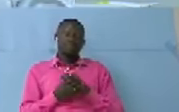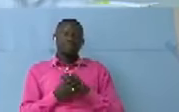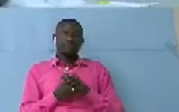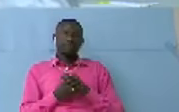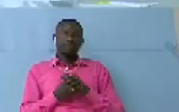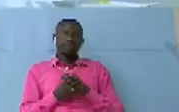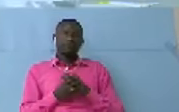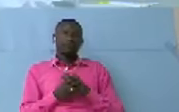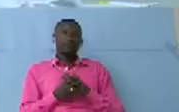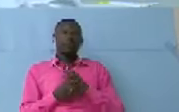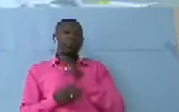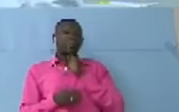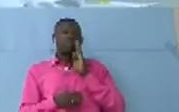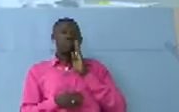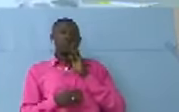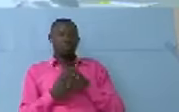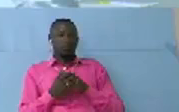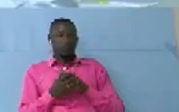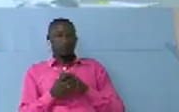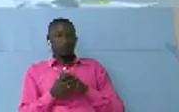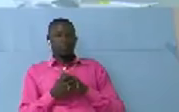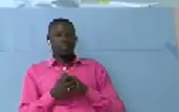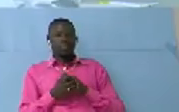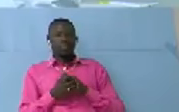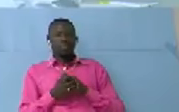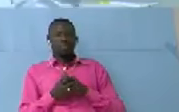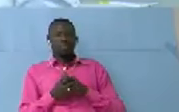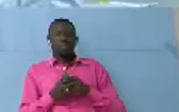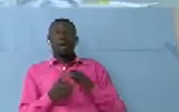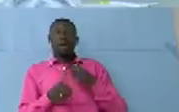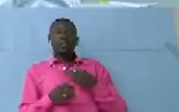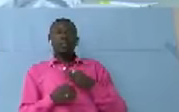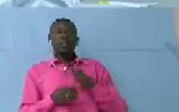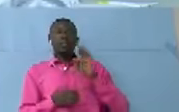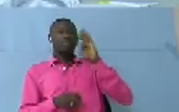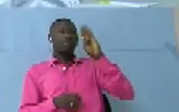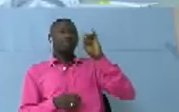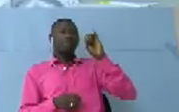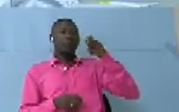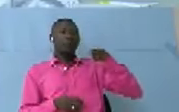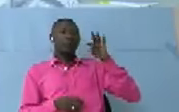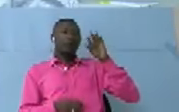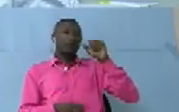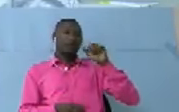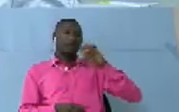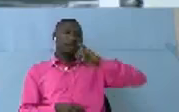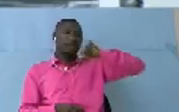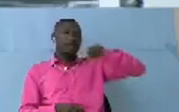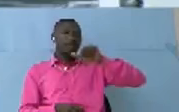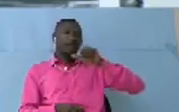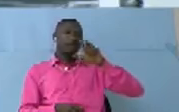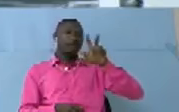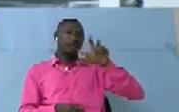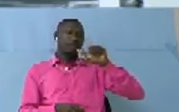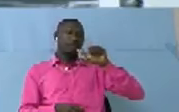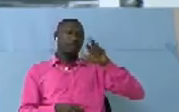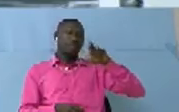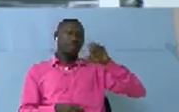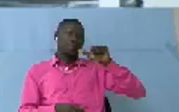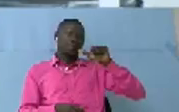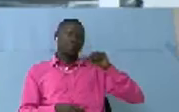Alright, so I mean think a famous Binta Jawara Burfoot. And the famous Binta Jawara of Burfoot. So you call a